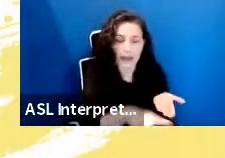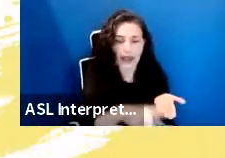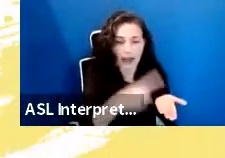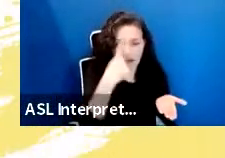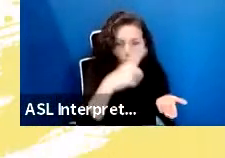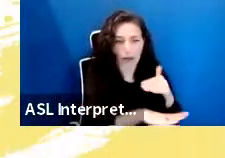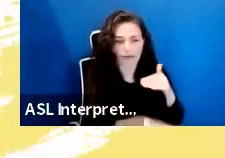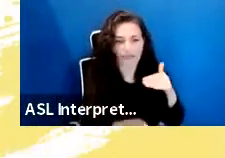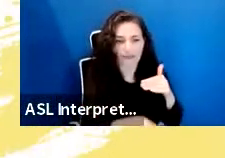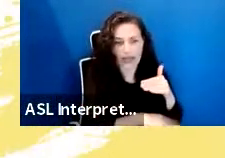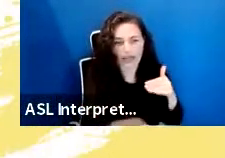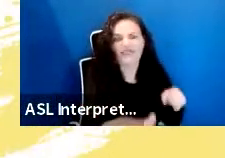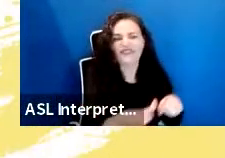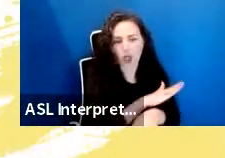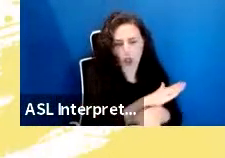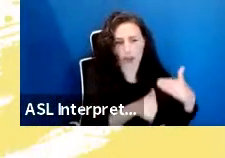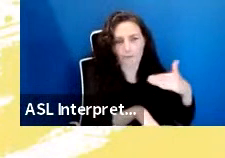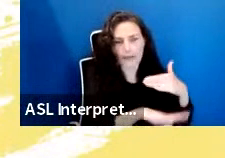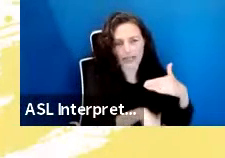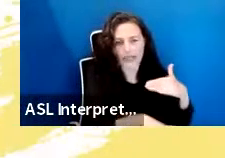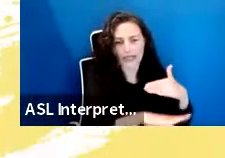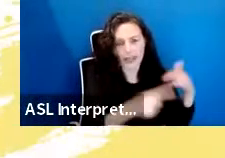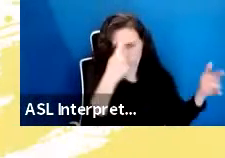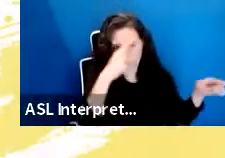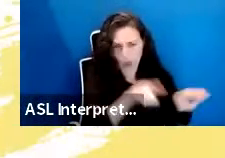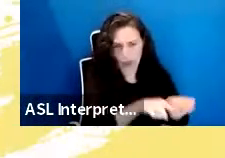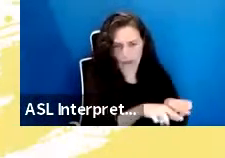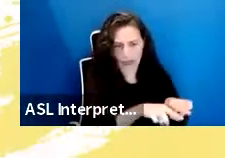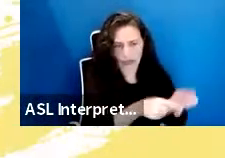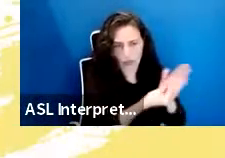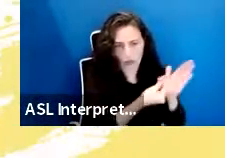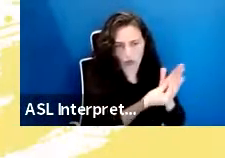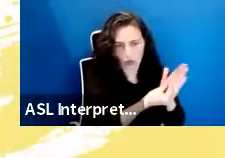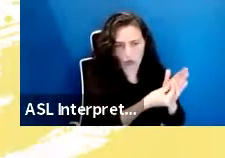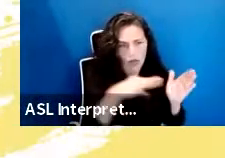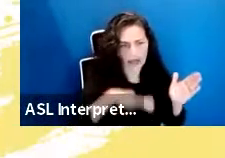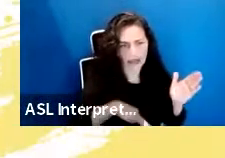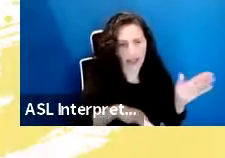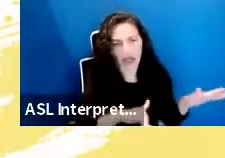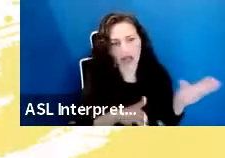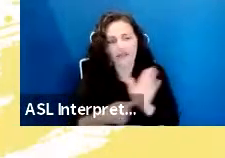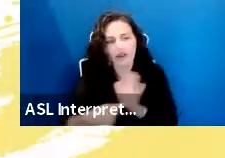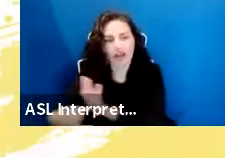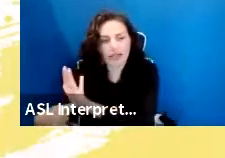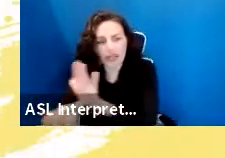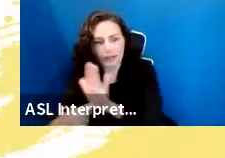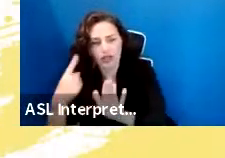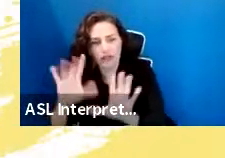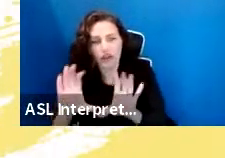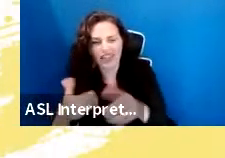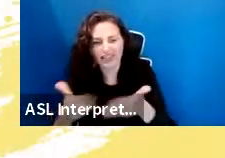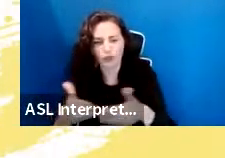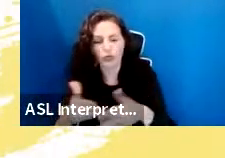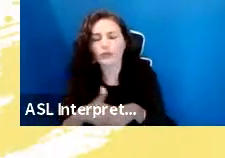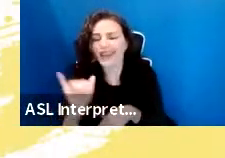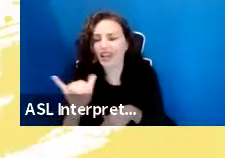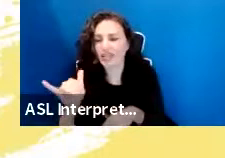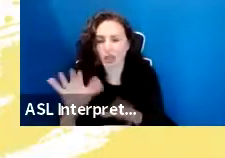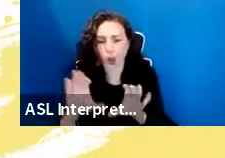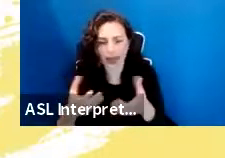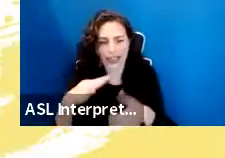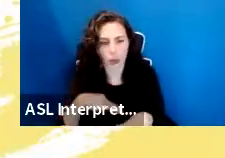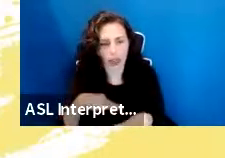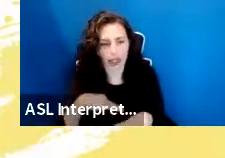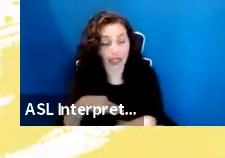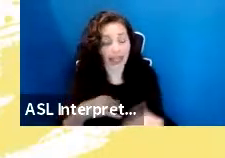basic agreement. And of course, this is for exhibition for class credit and classrooms. And now